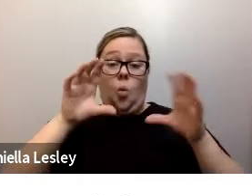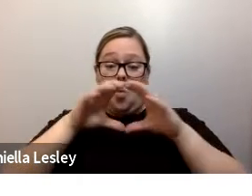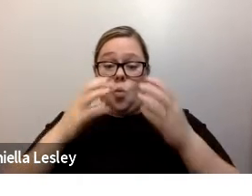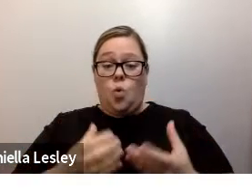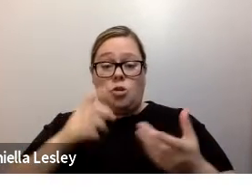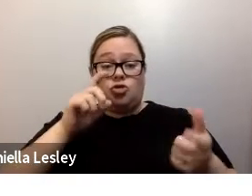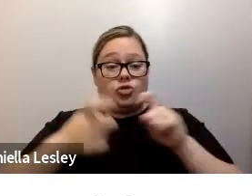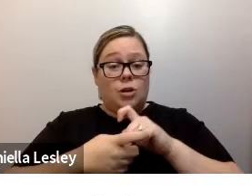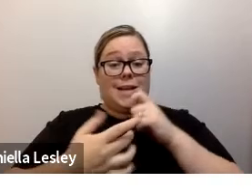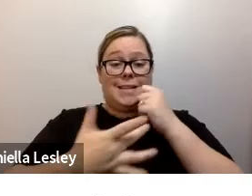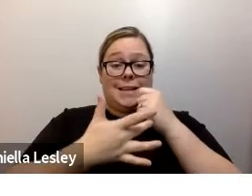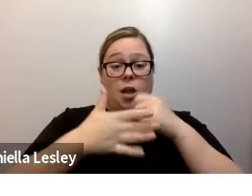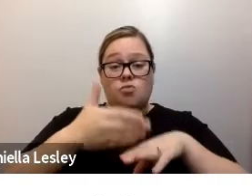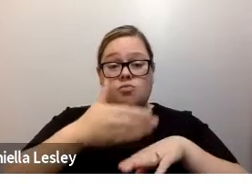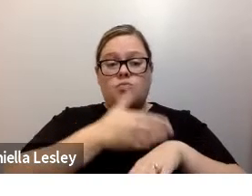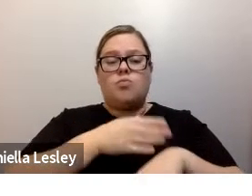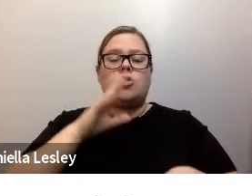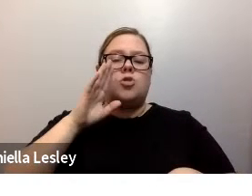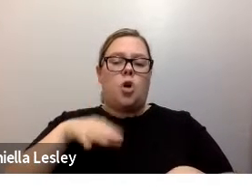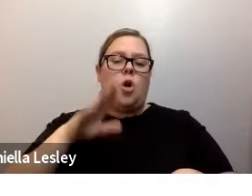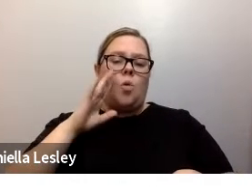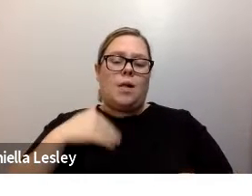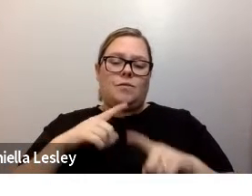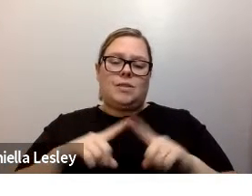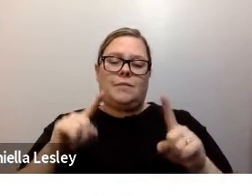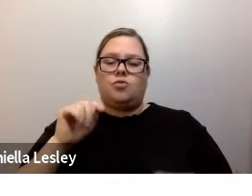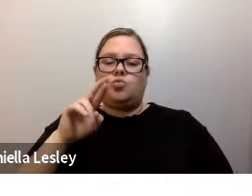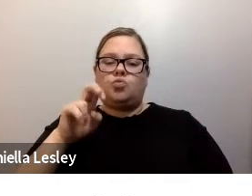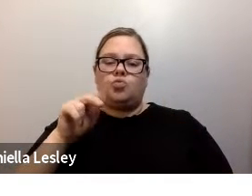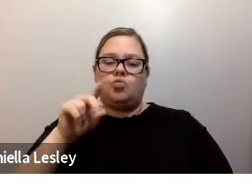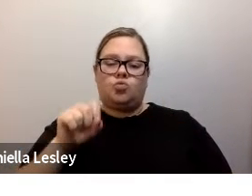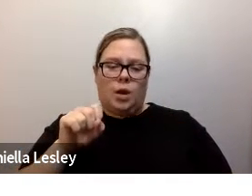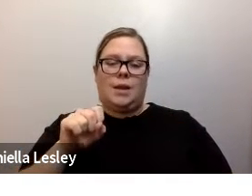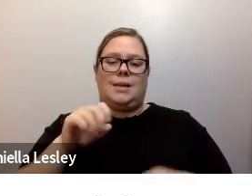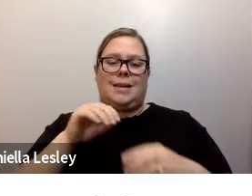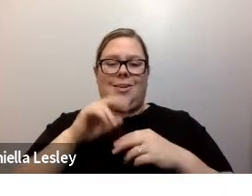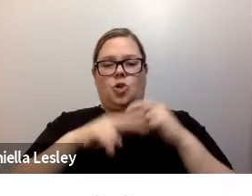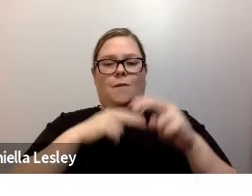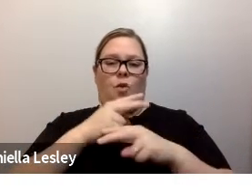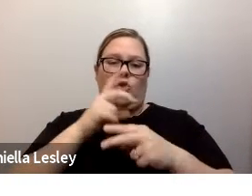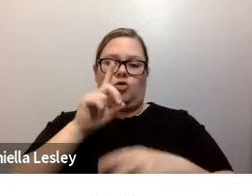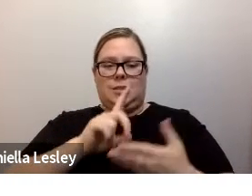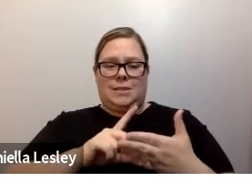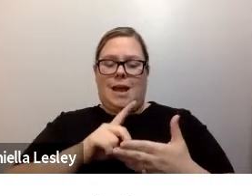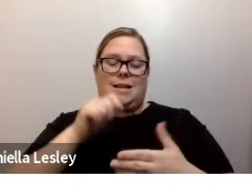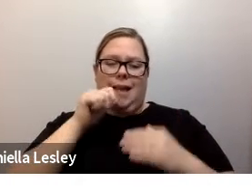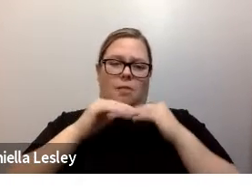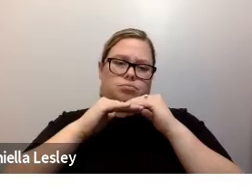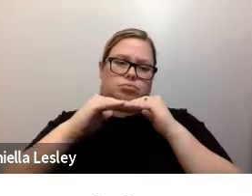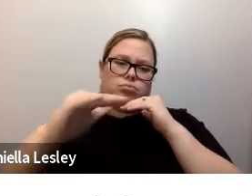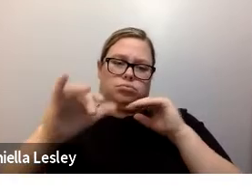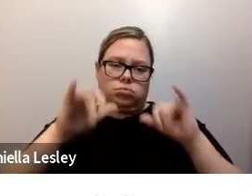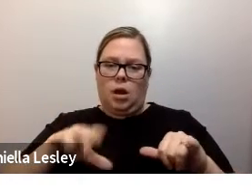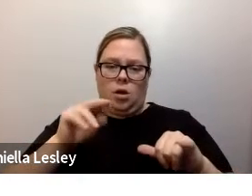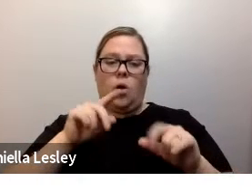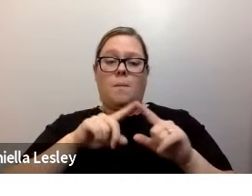there will be different trends in universal design. This isn't going to be a static area. And so based on the model and based